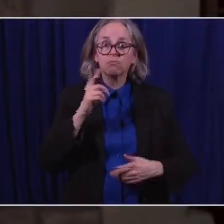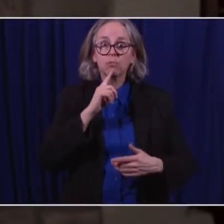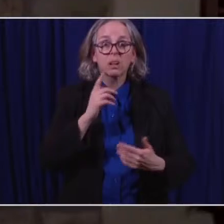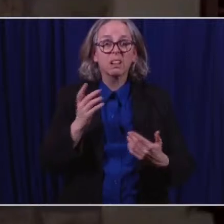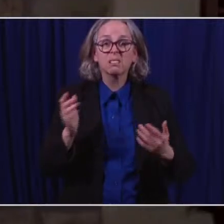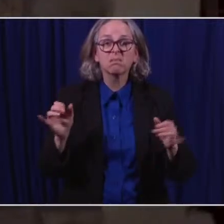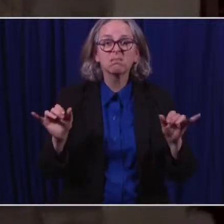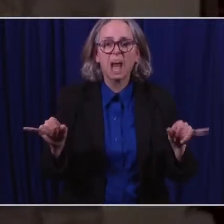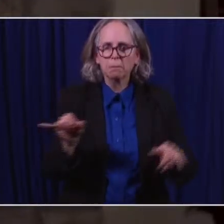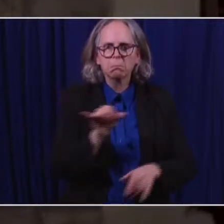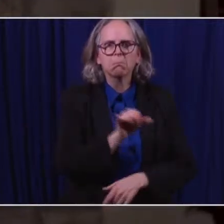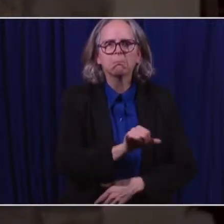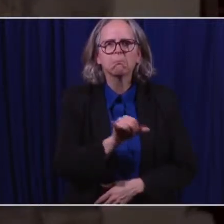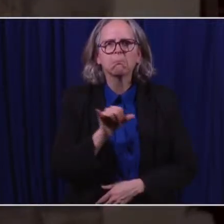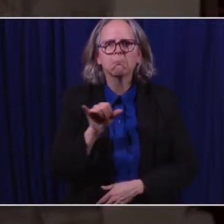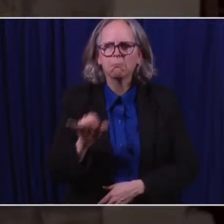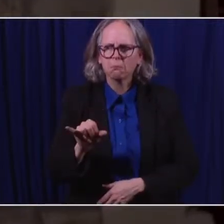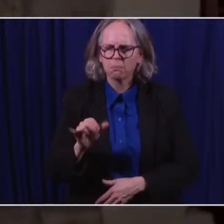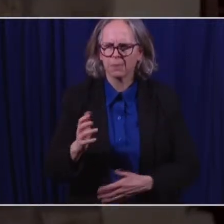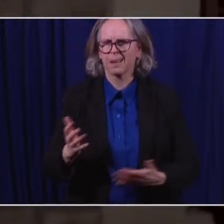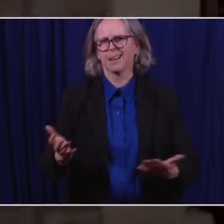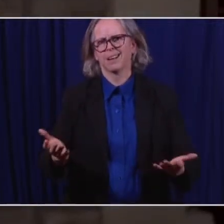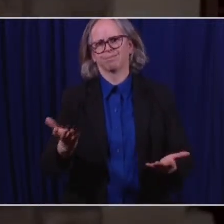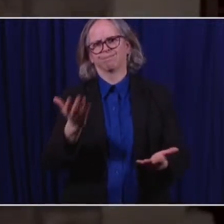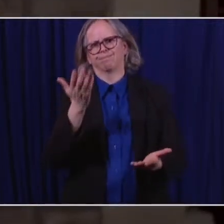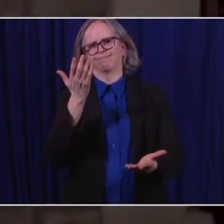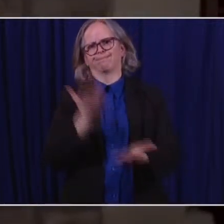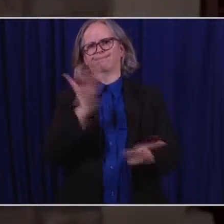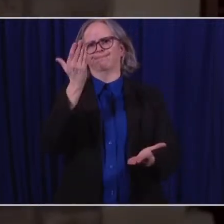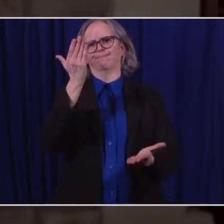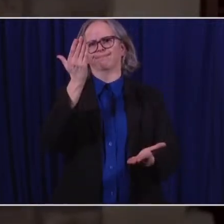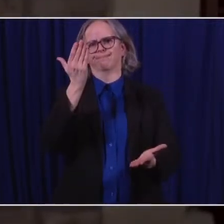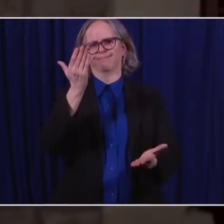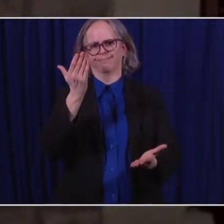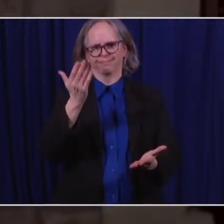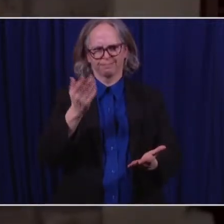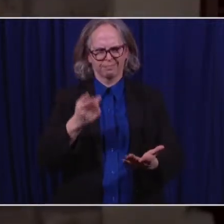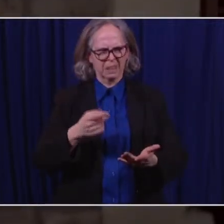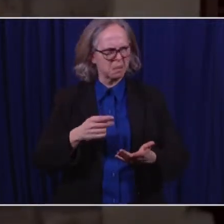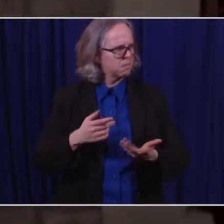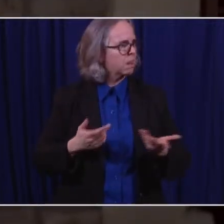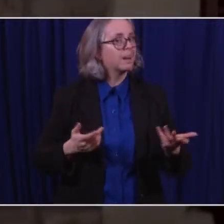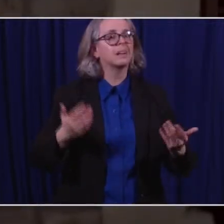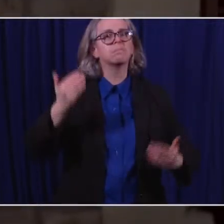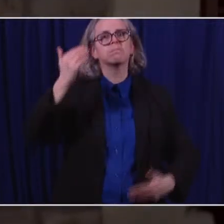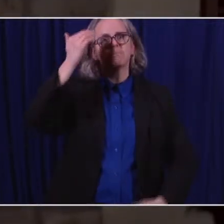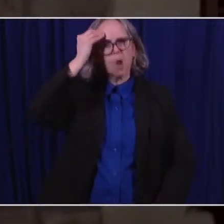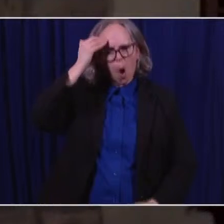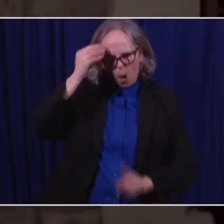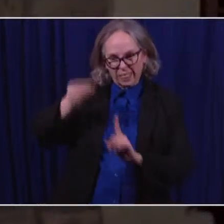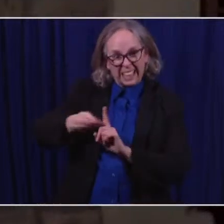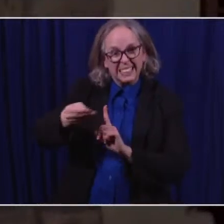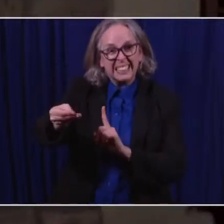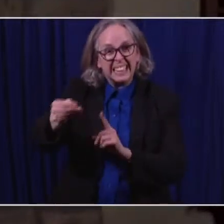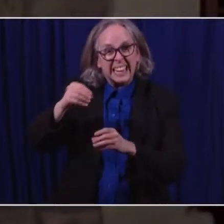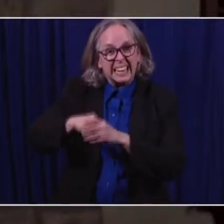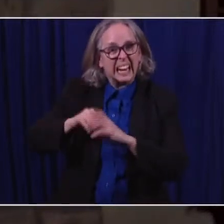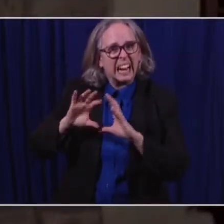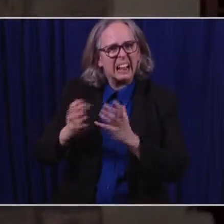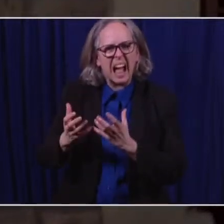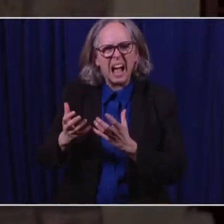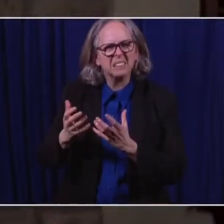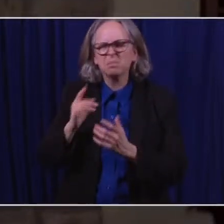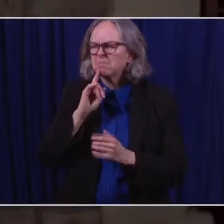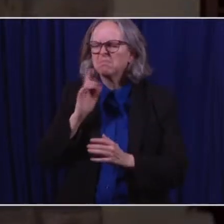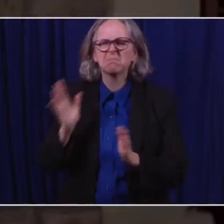identical as far as what percentage were positive. As I recall, it was 3%. It